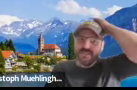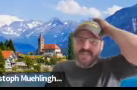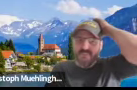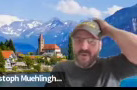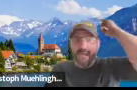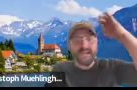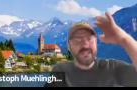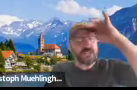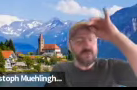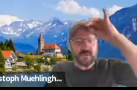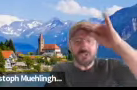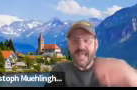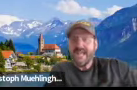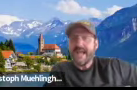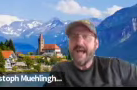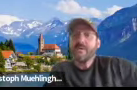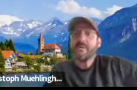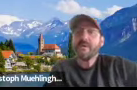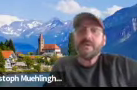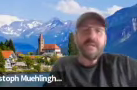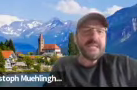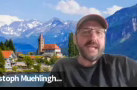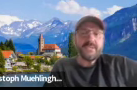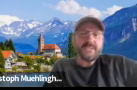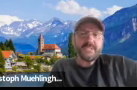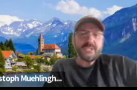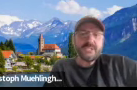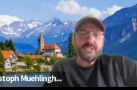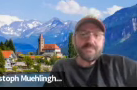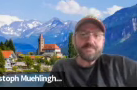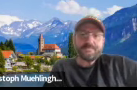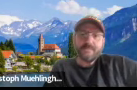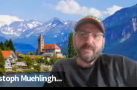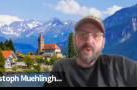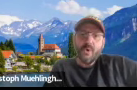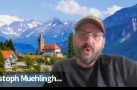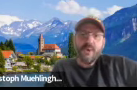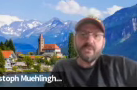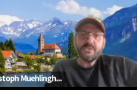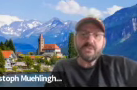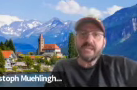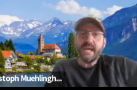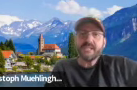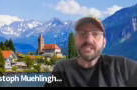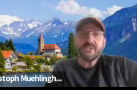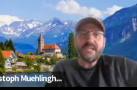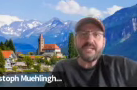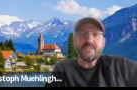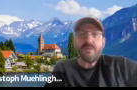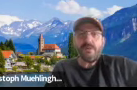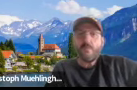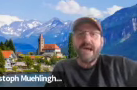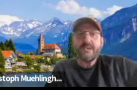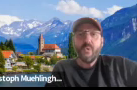And did you guys fundamentally sort of understand how in the endocrine system hormones get